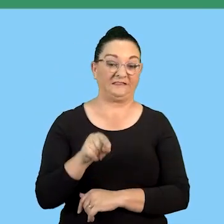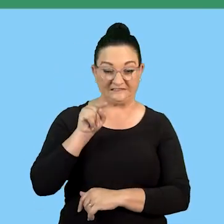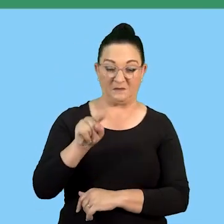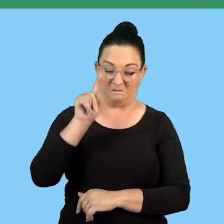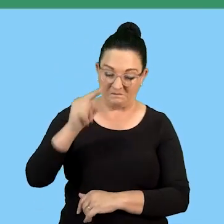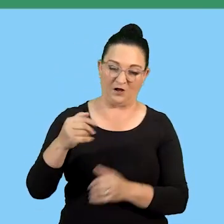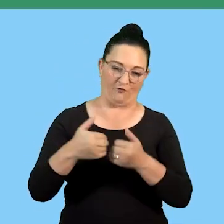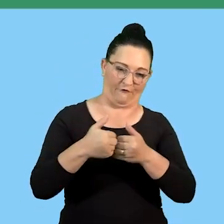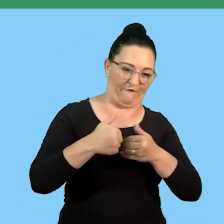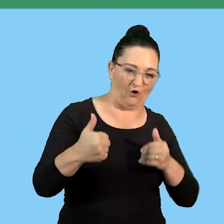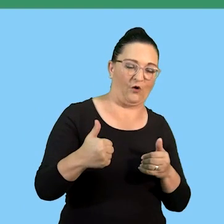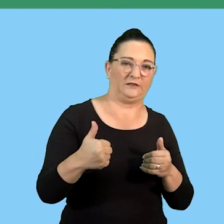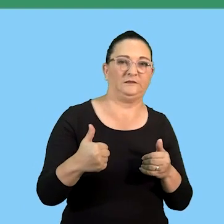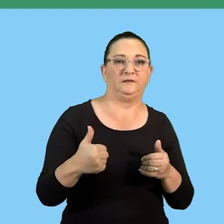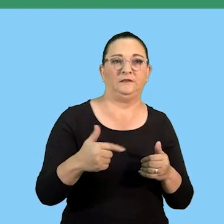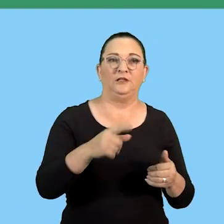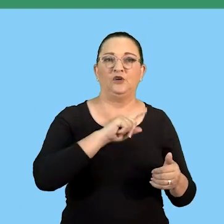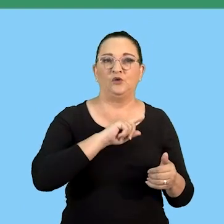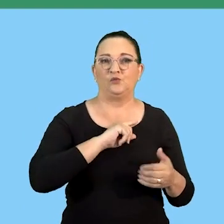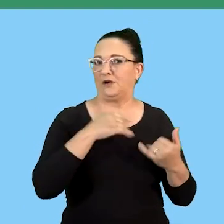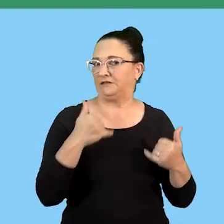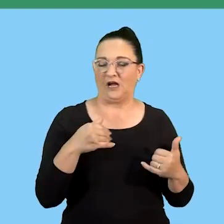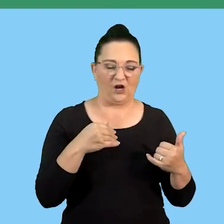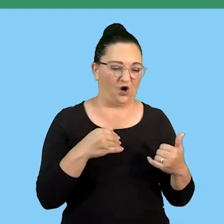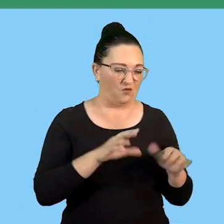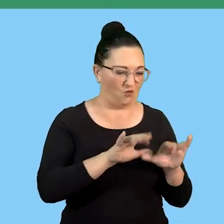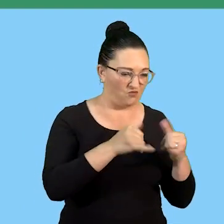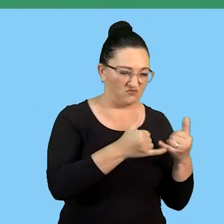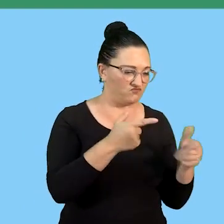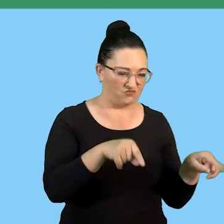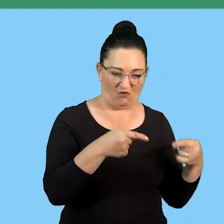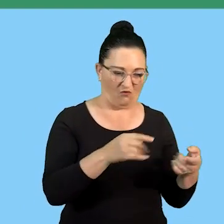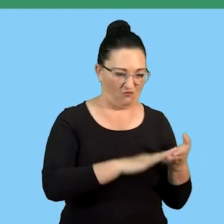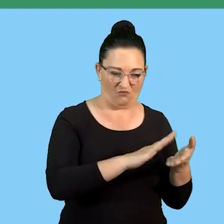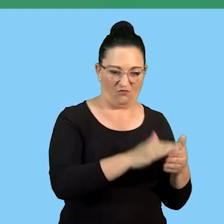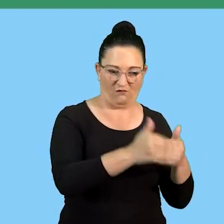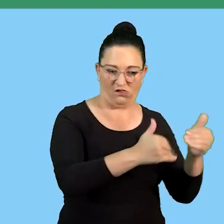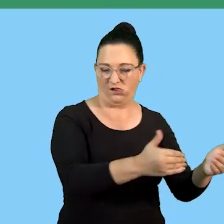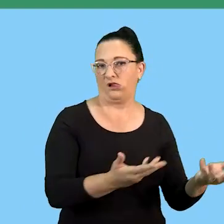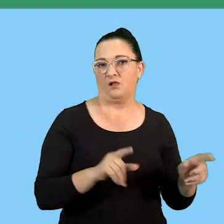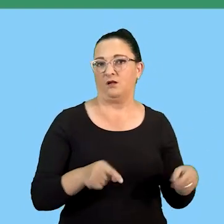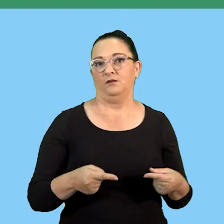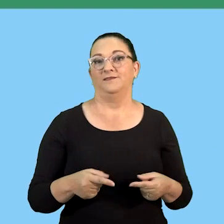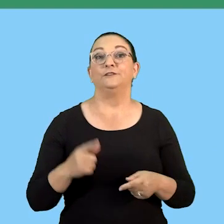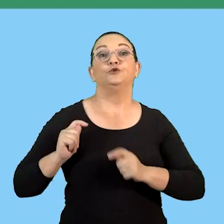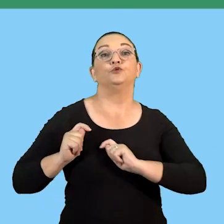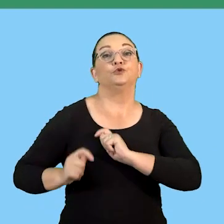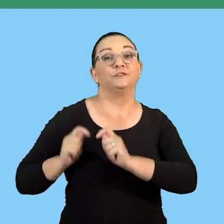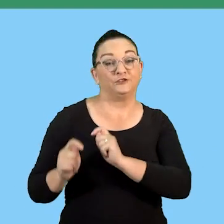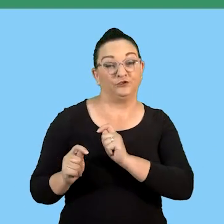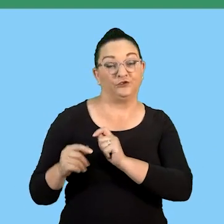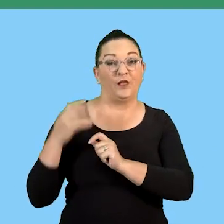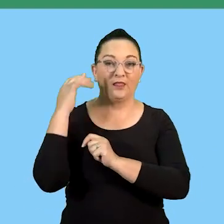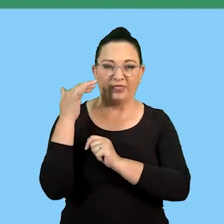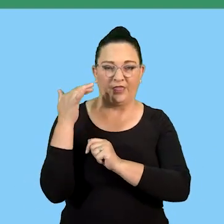be avoided as it disturbs the running of an organization. This is the traditional theory. It says conflict